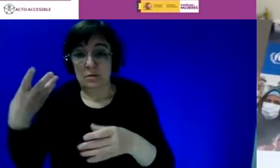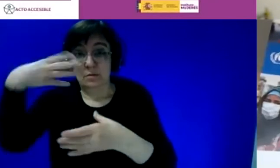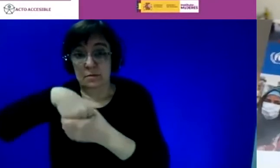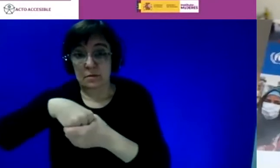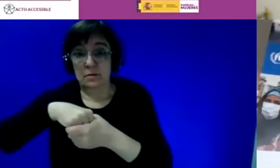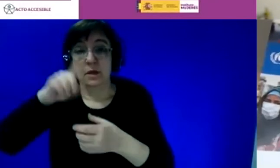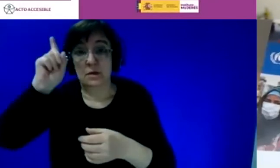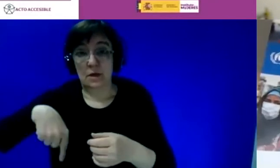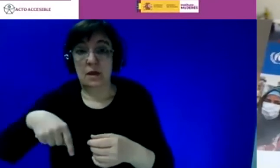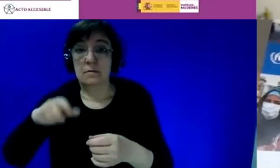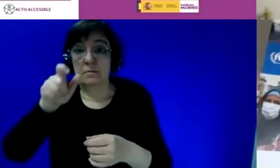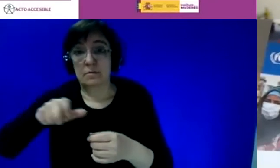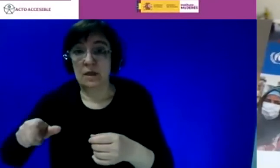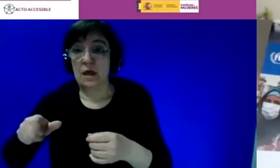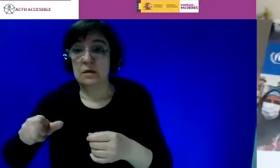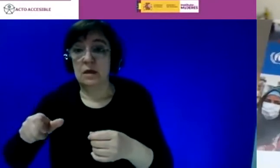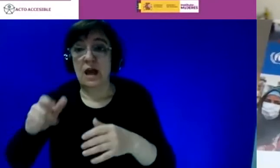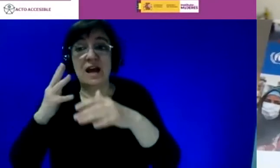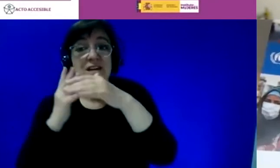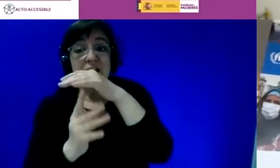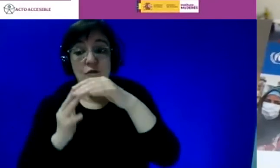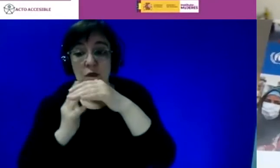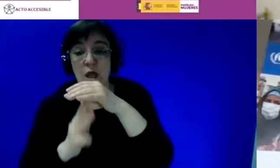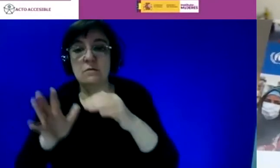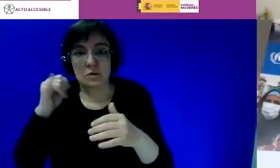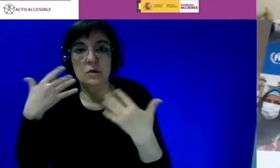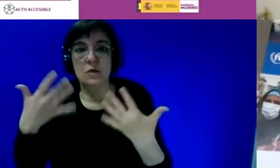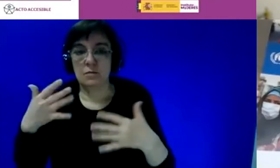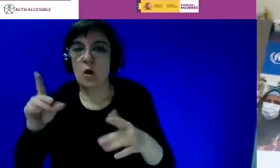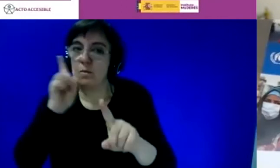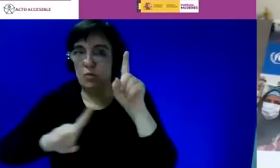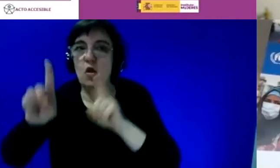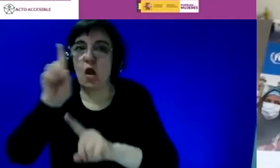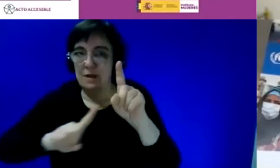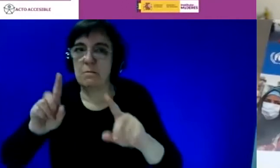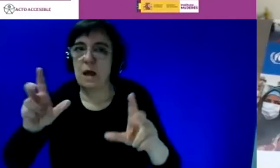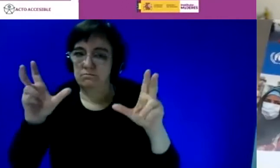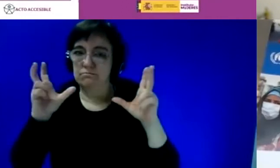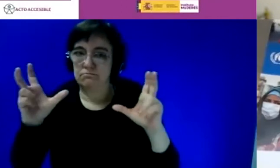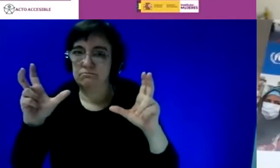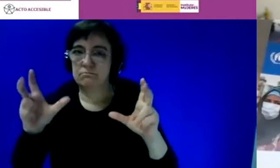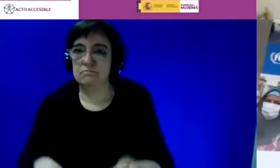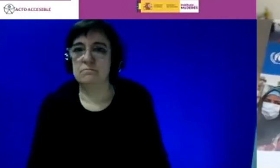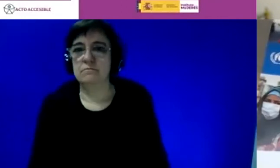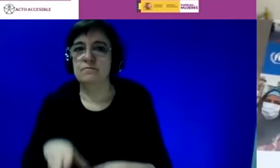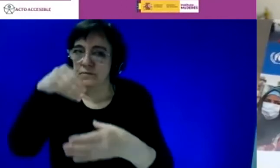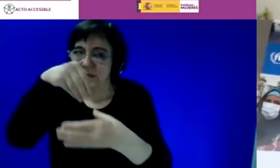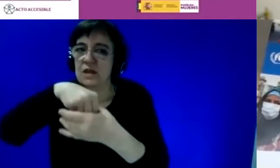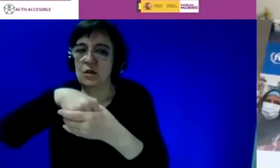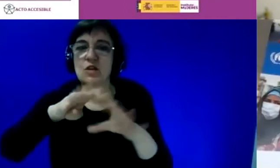we have a huge issue internally. 90% of those displaced are women and girls, with a significant percentage of